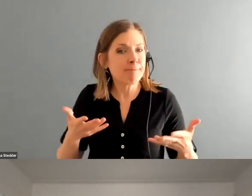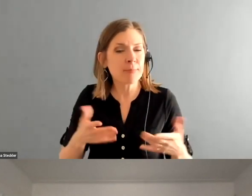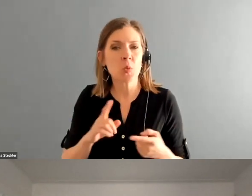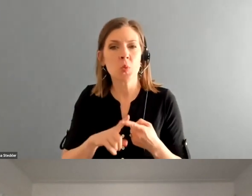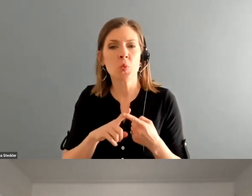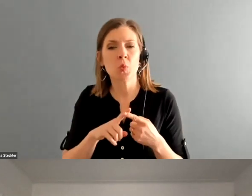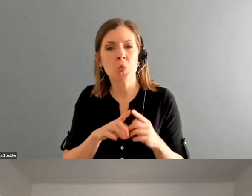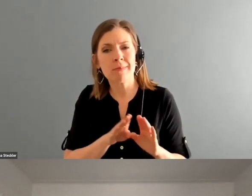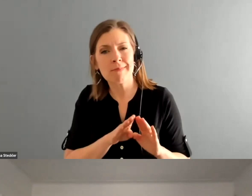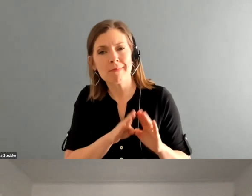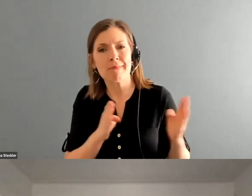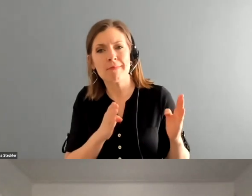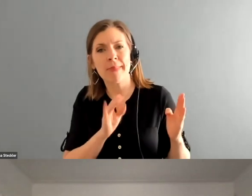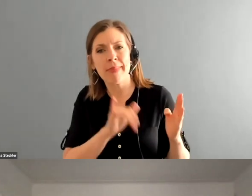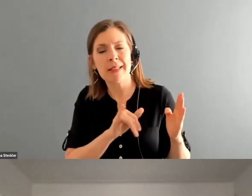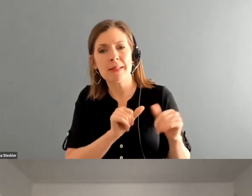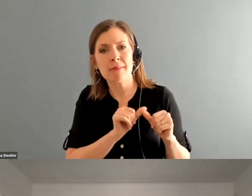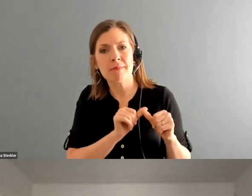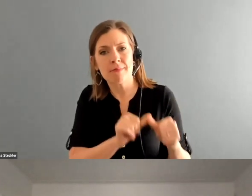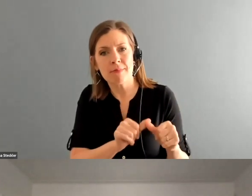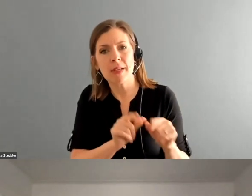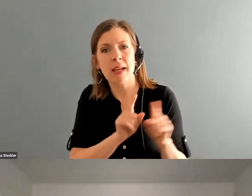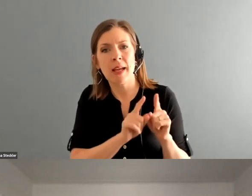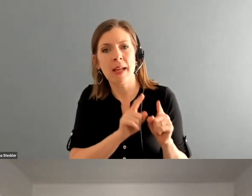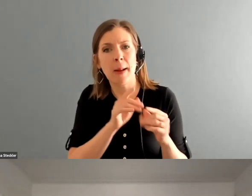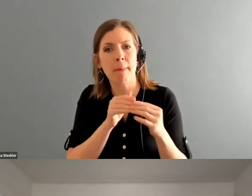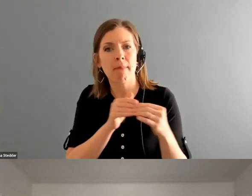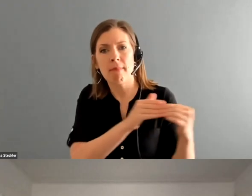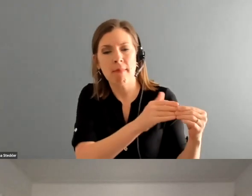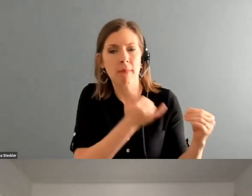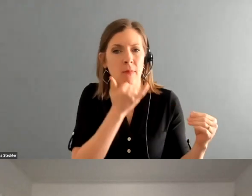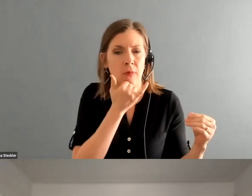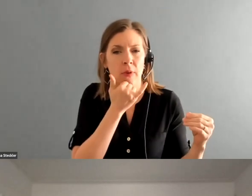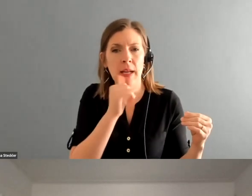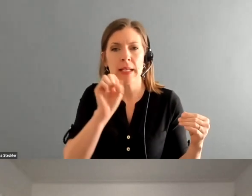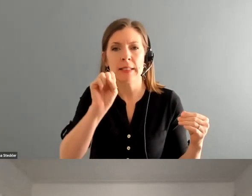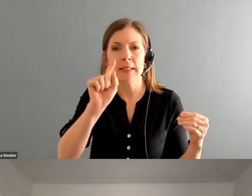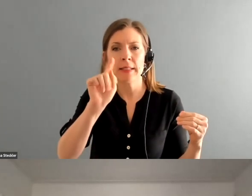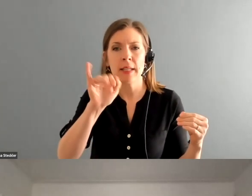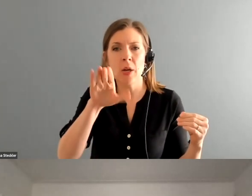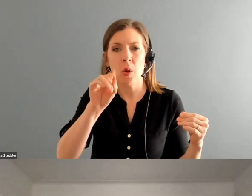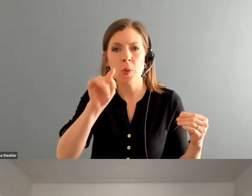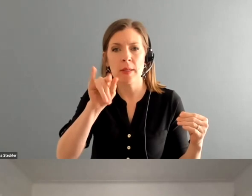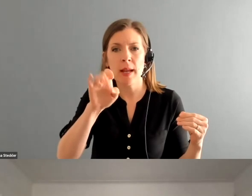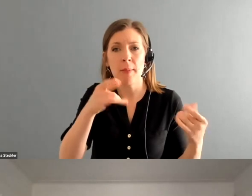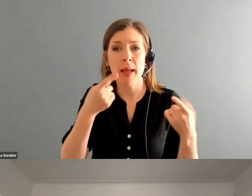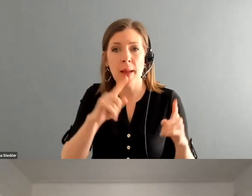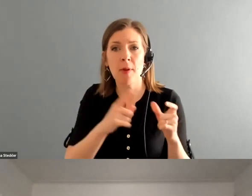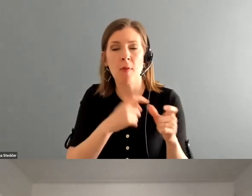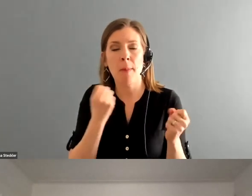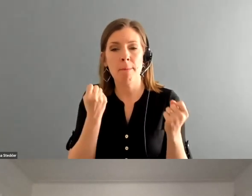dislodge this persistent and misleading stereotype. And this is happening from